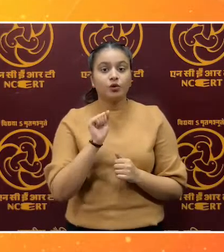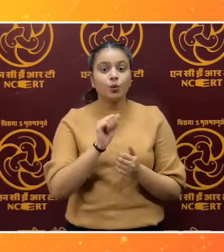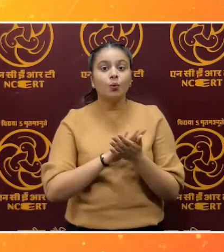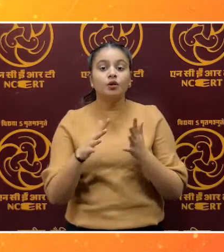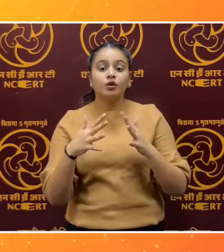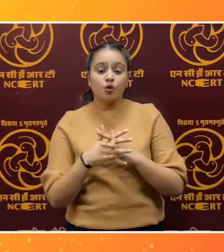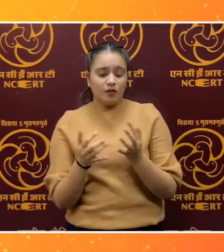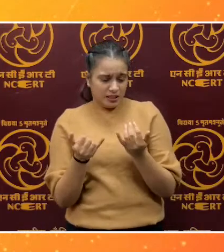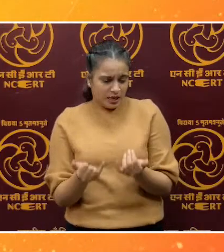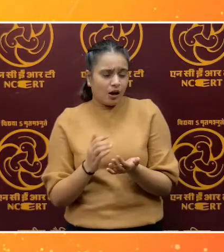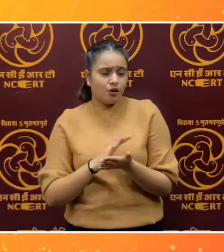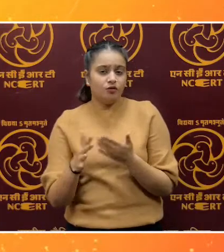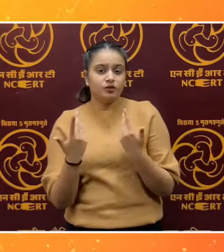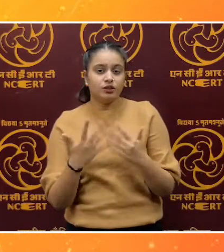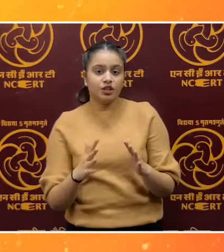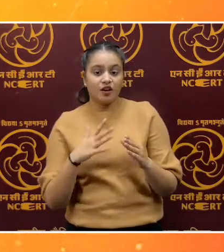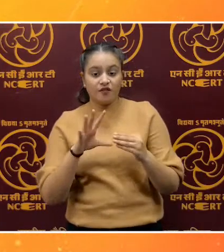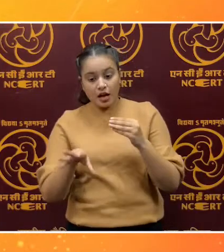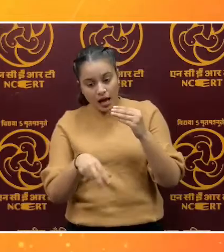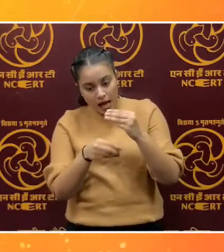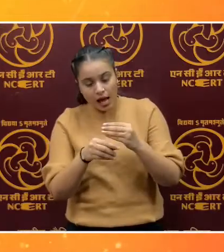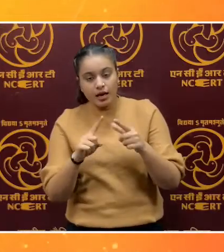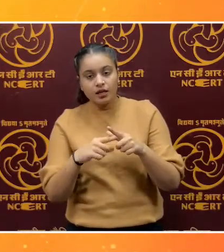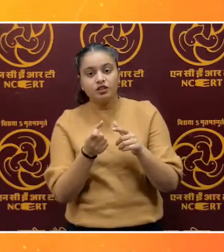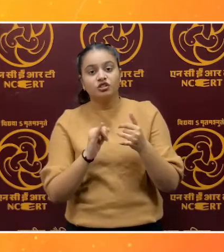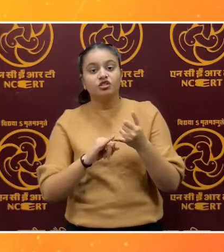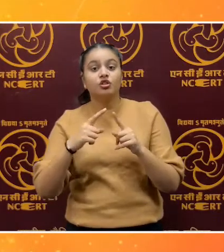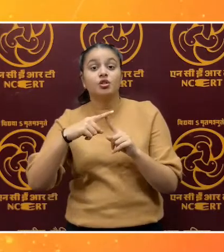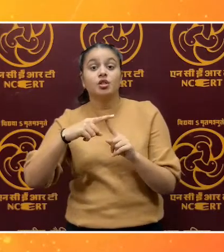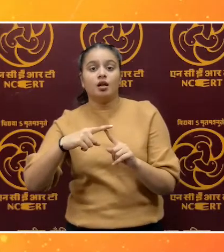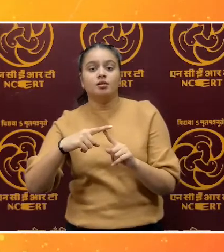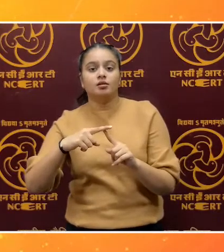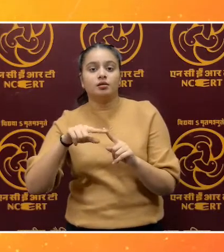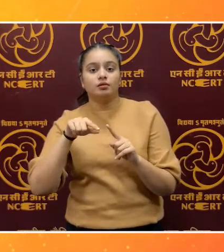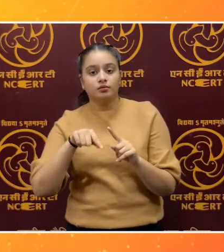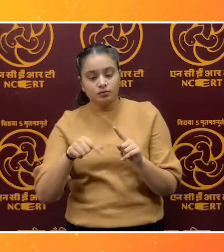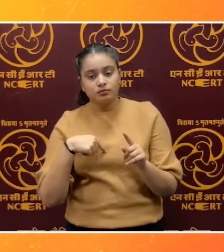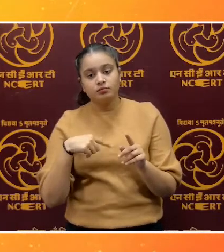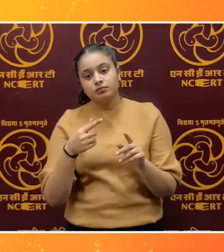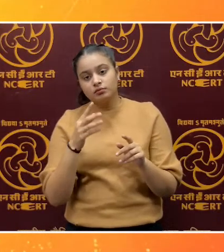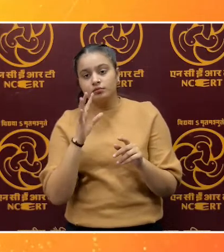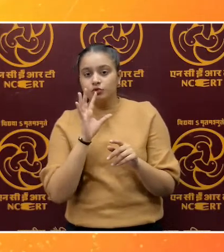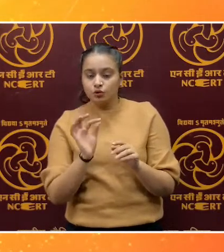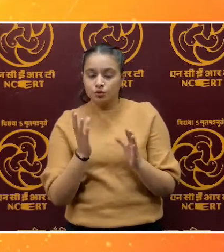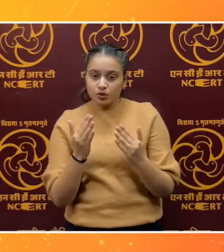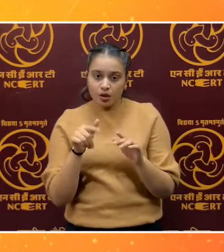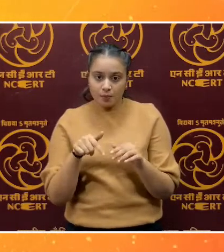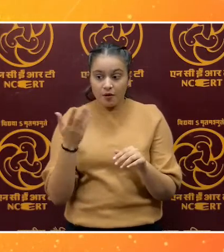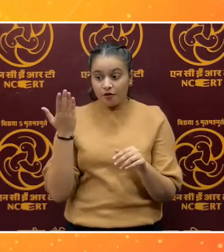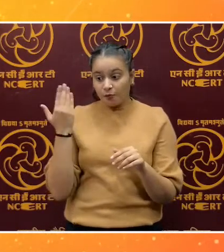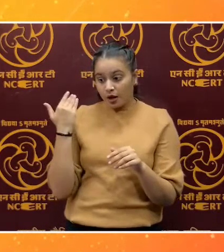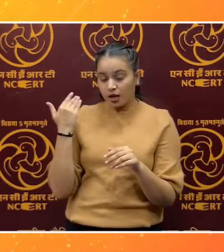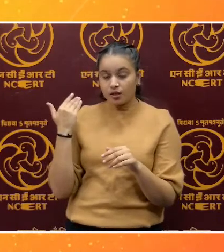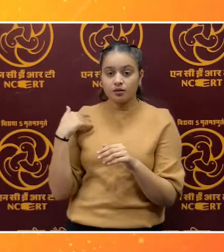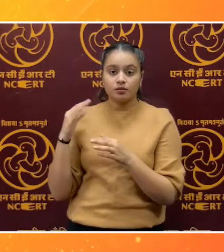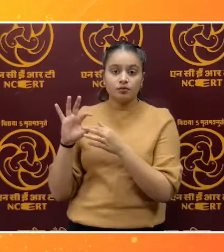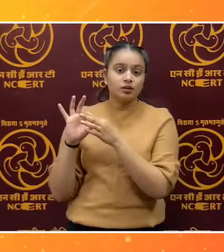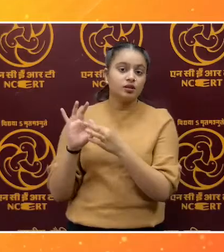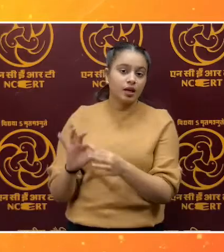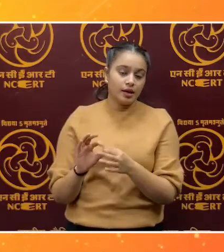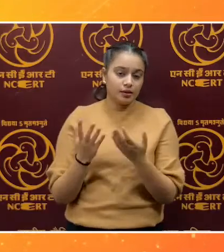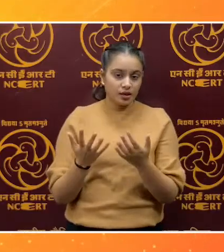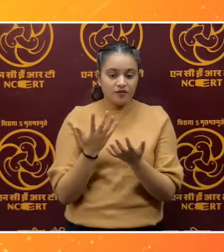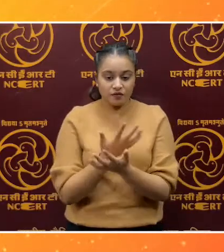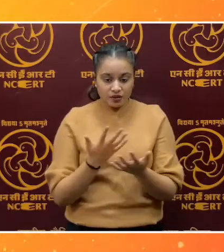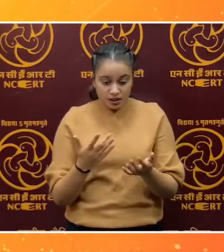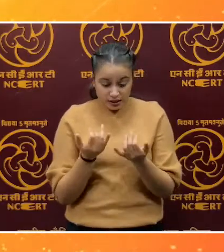homework. So you can add just to it. When just is added, that is also a clue for that it is past perfect tense, a thing which